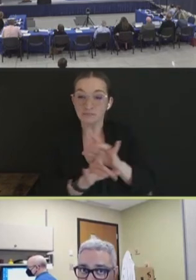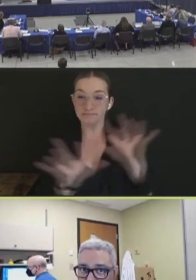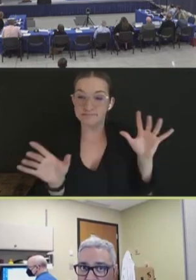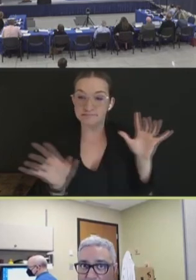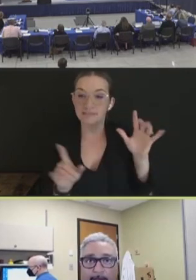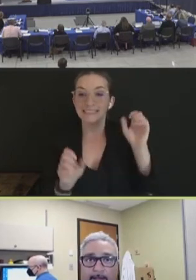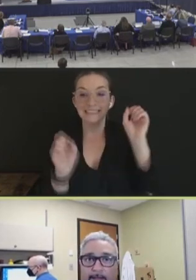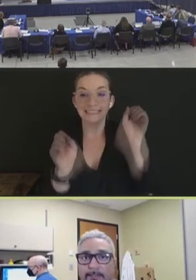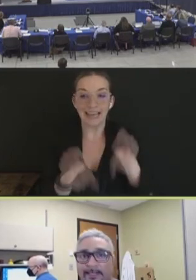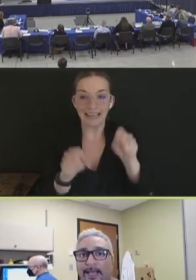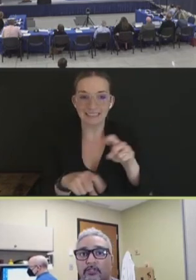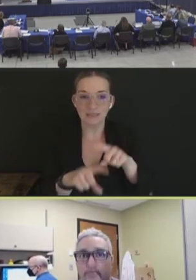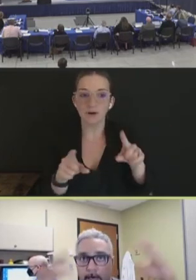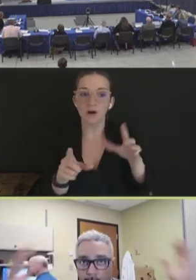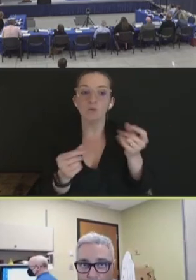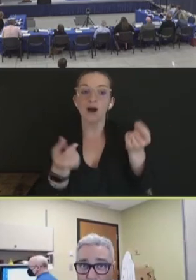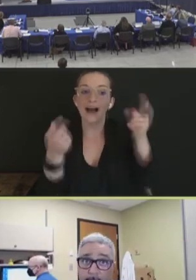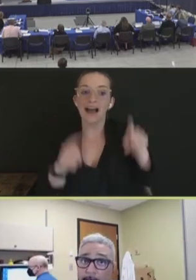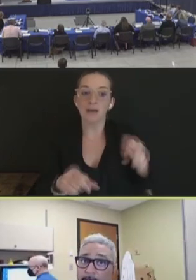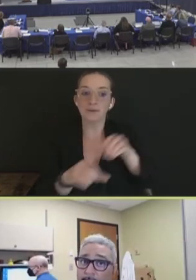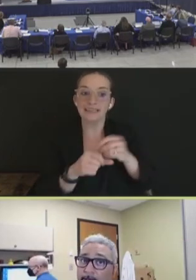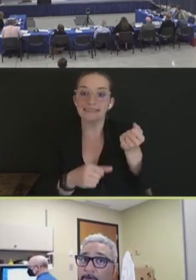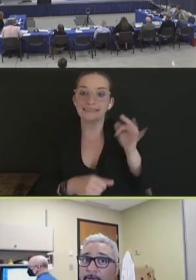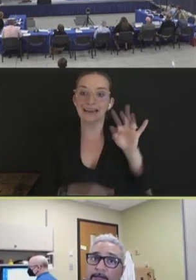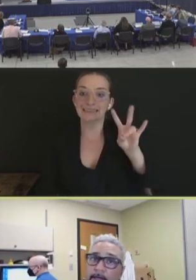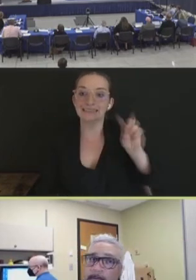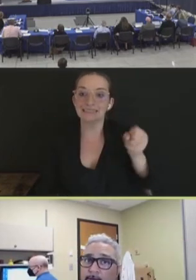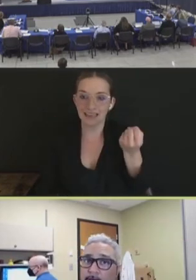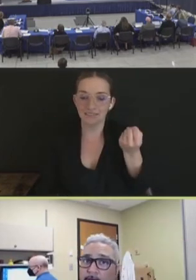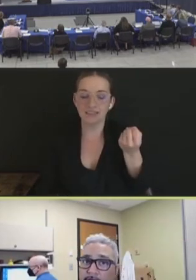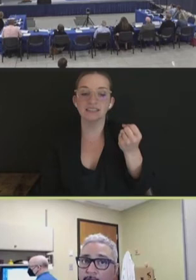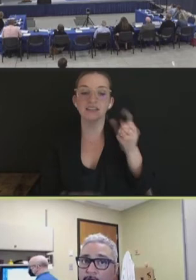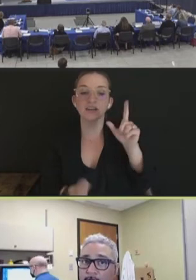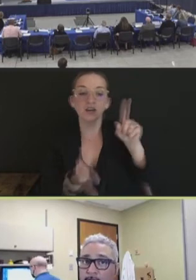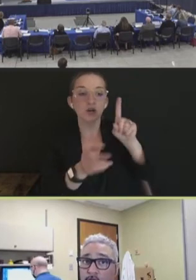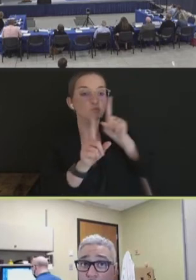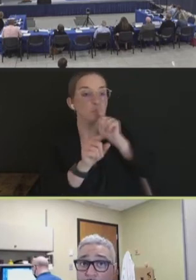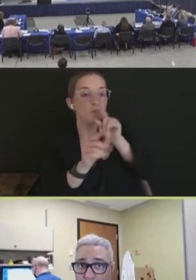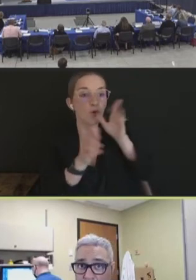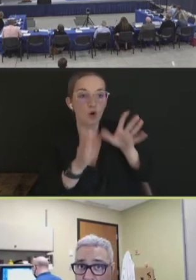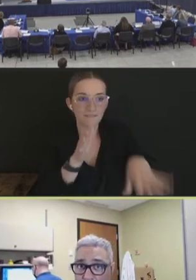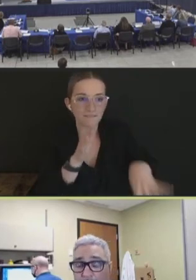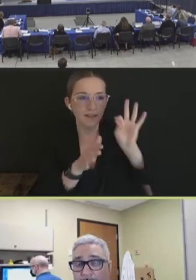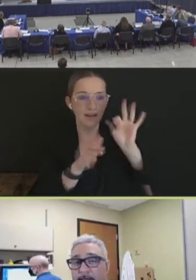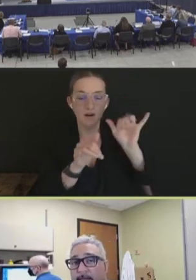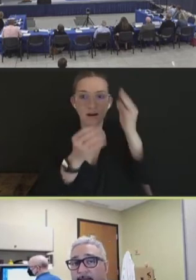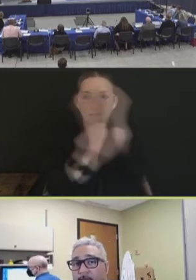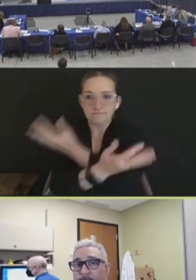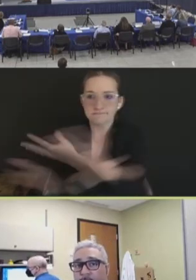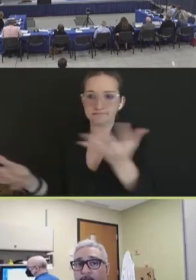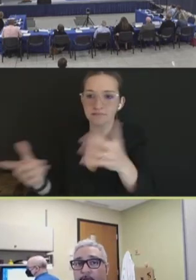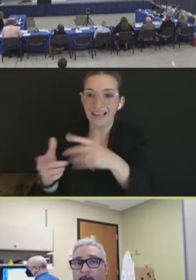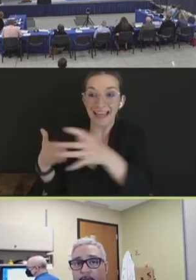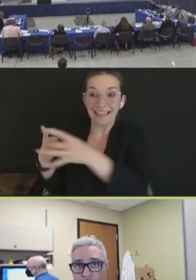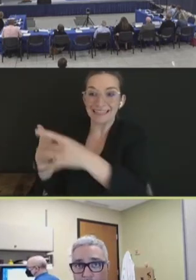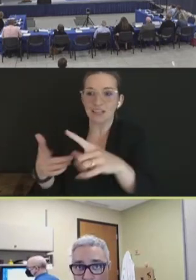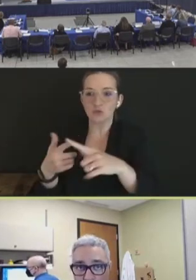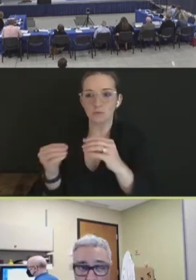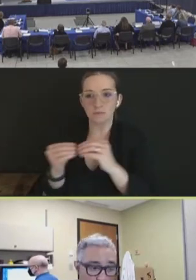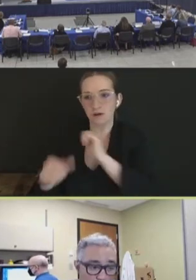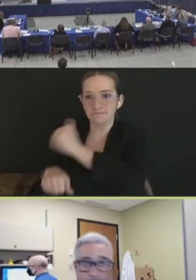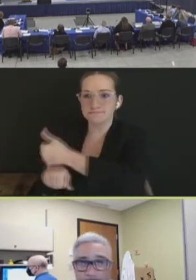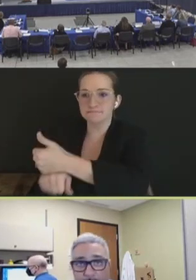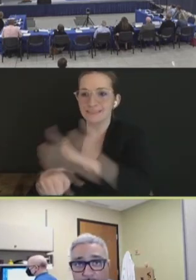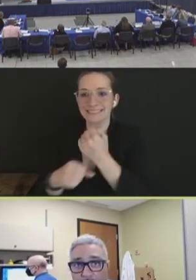this in the 70s, it led to national outrage, and later in that decade to the development of the National Research Act and the establishment of the Belmont